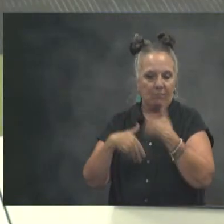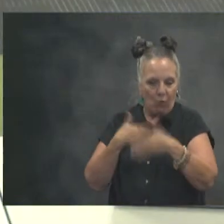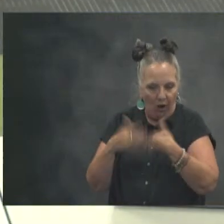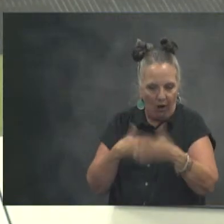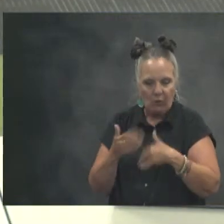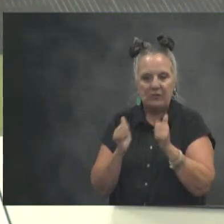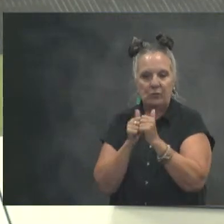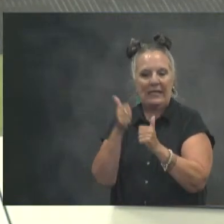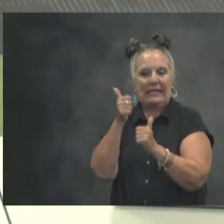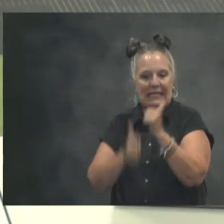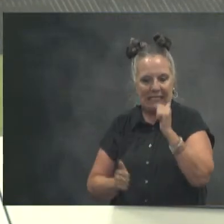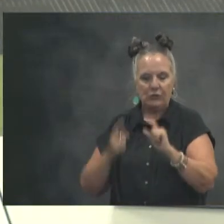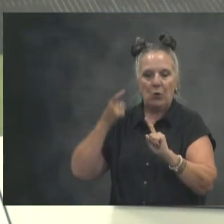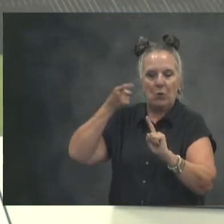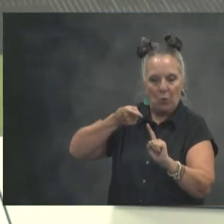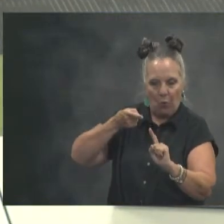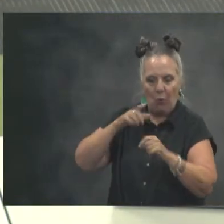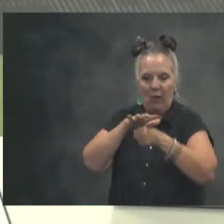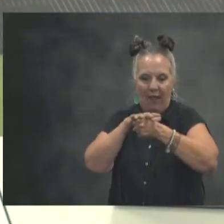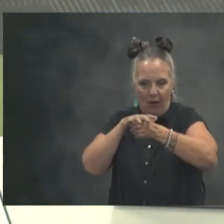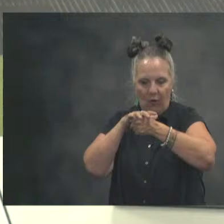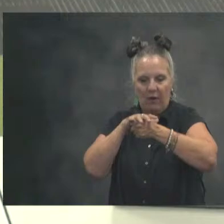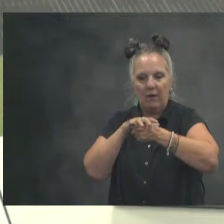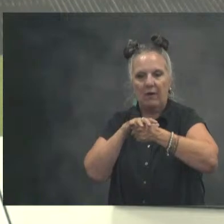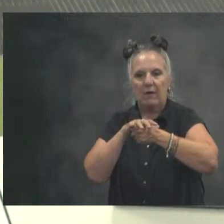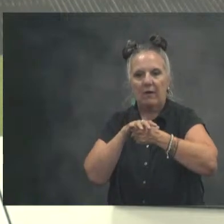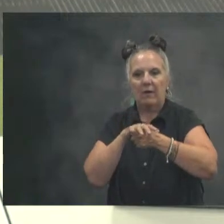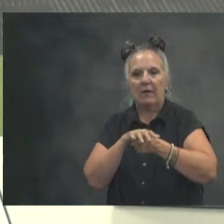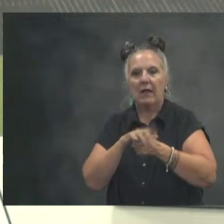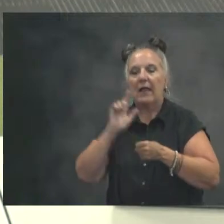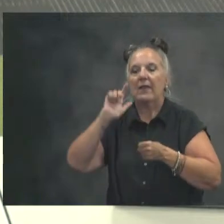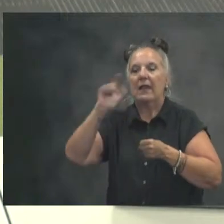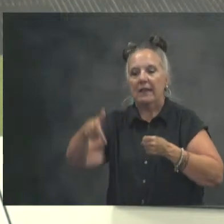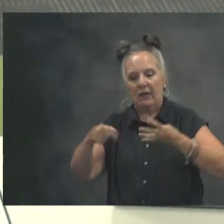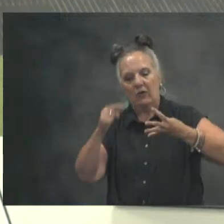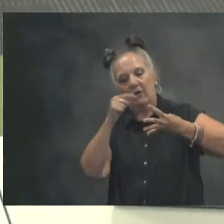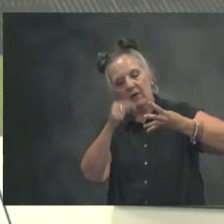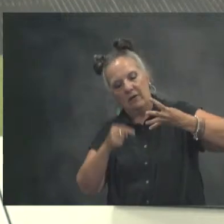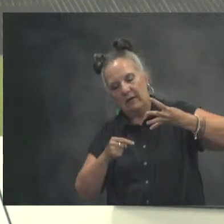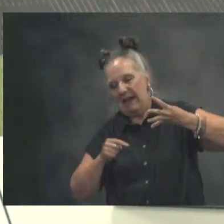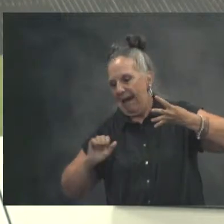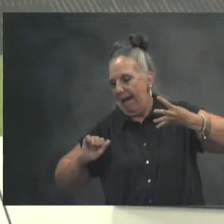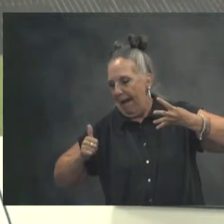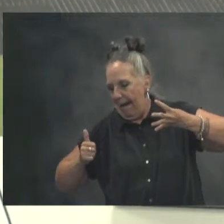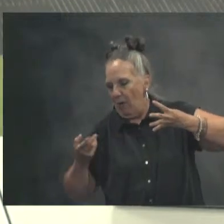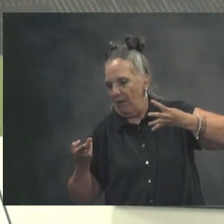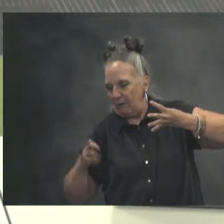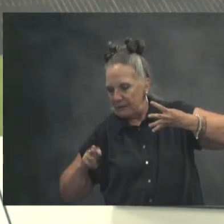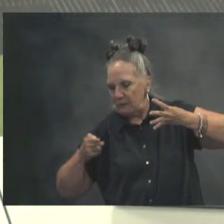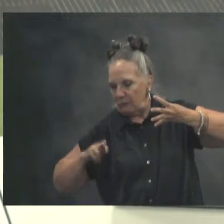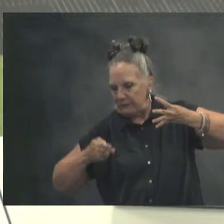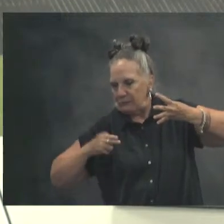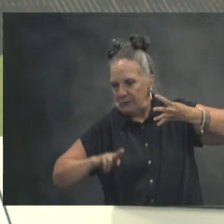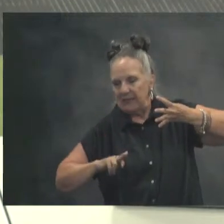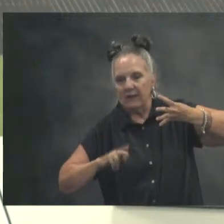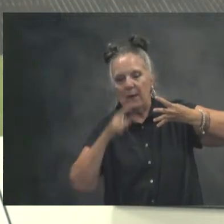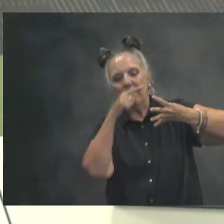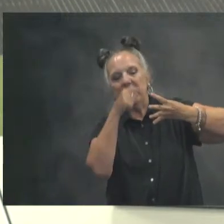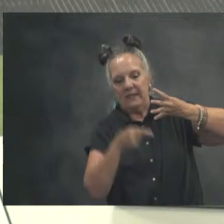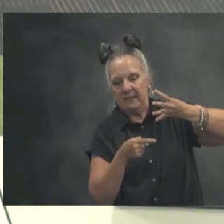with each of the goal areas. Then we'll be able to provide specifics in the how we'll go about increasing these. But these are